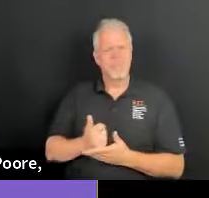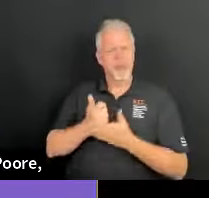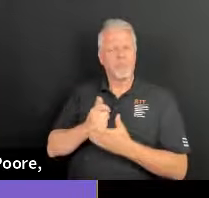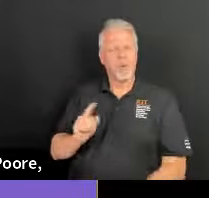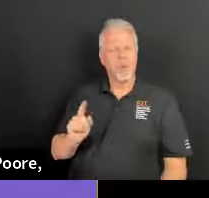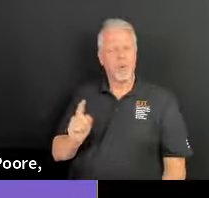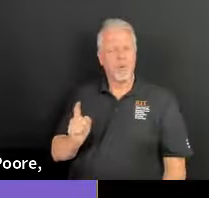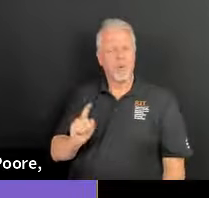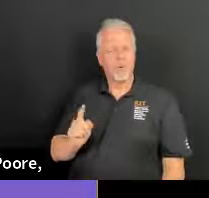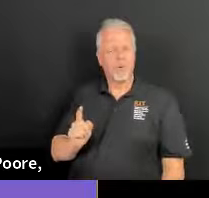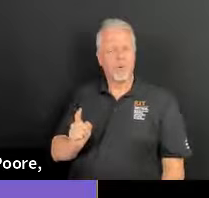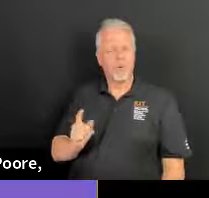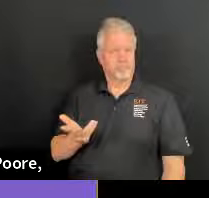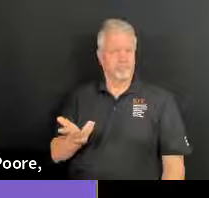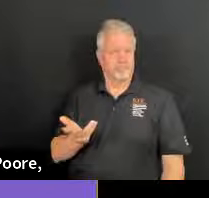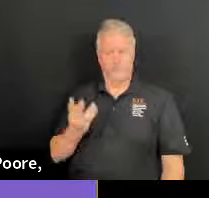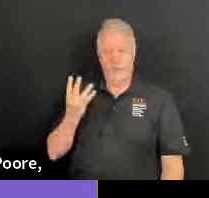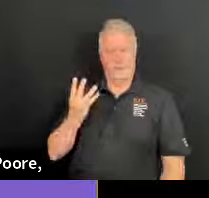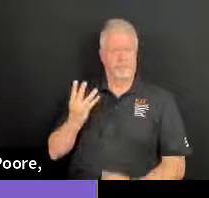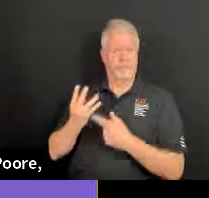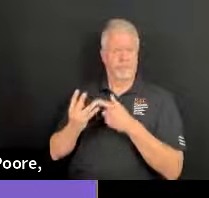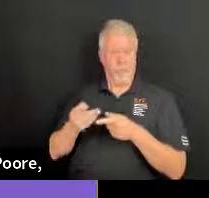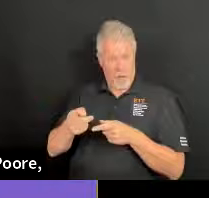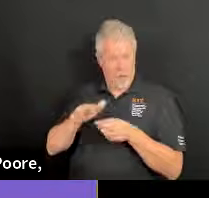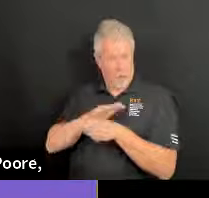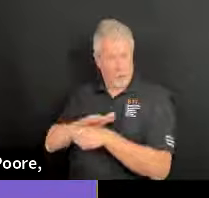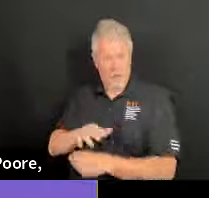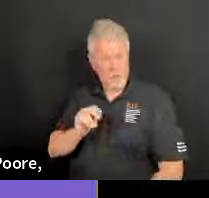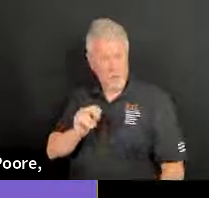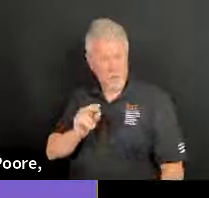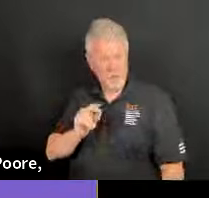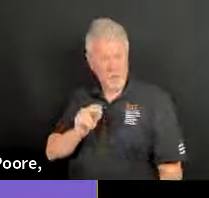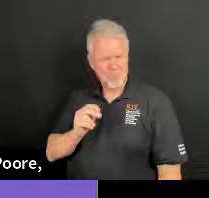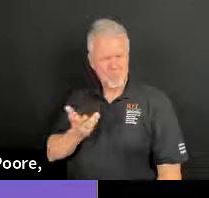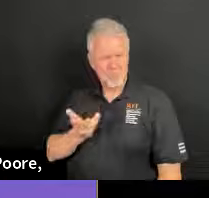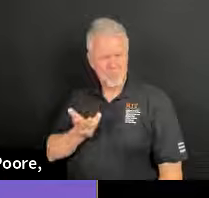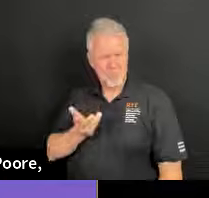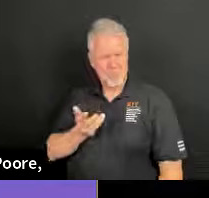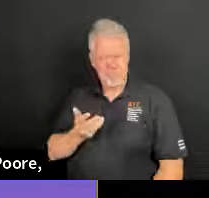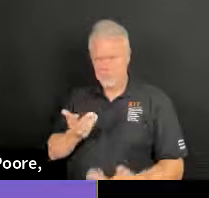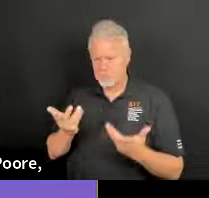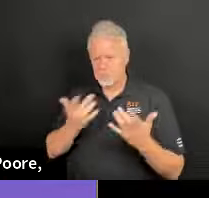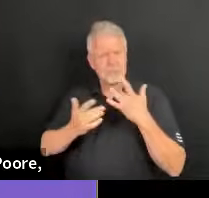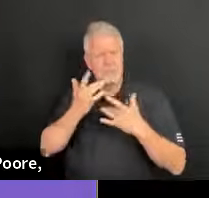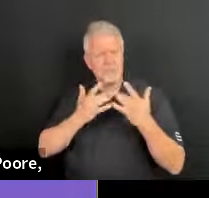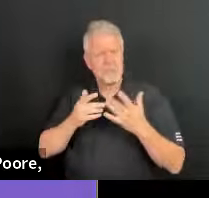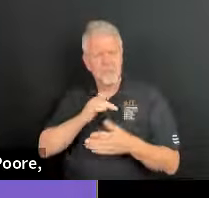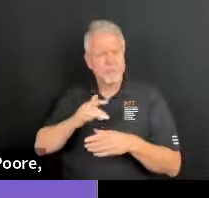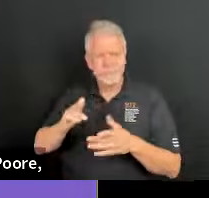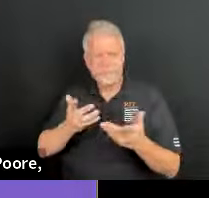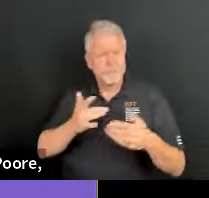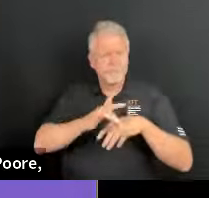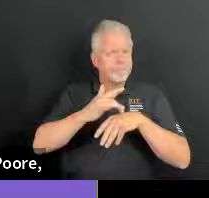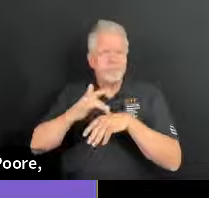There's maybe 10 or 11% that is alcohol help, but where are we talking about with the drugs? When we're talking about the options